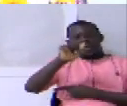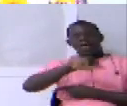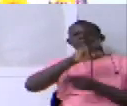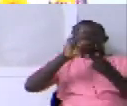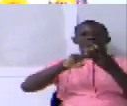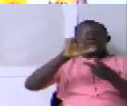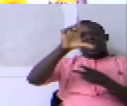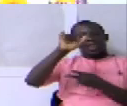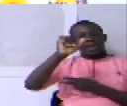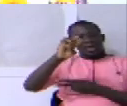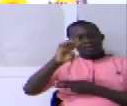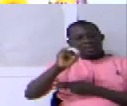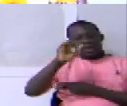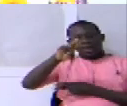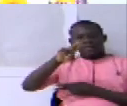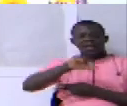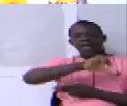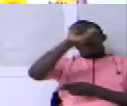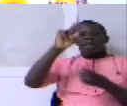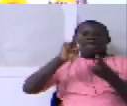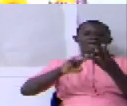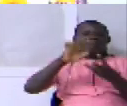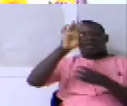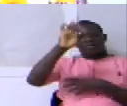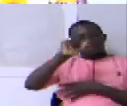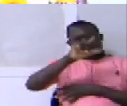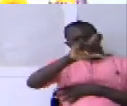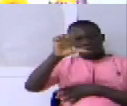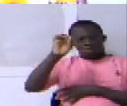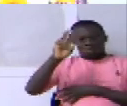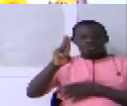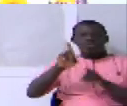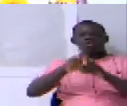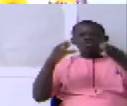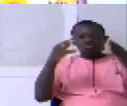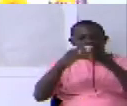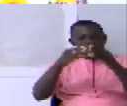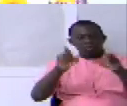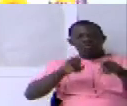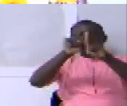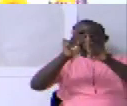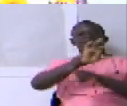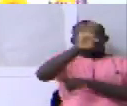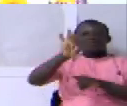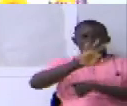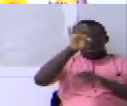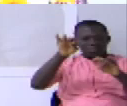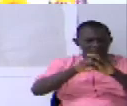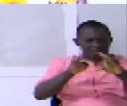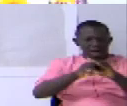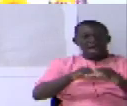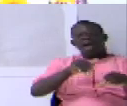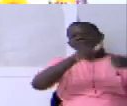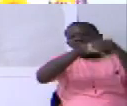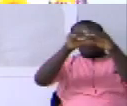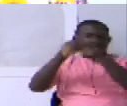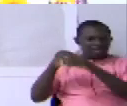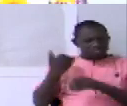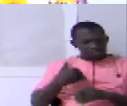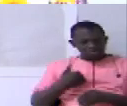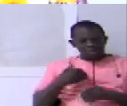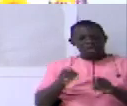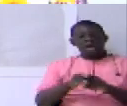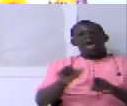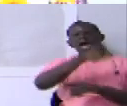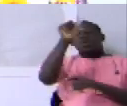Laminja, Fallu Sise, with their relatives, family members,